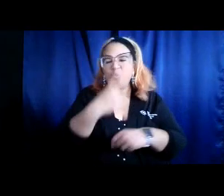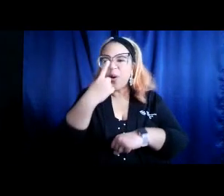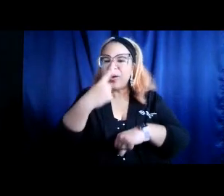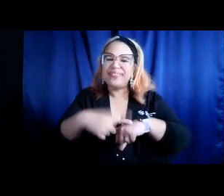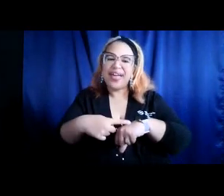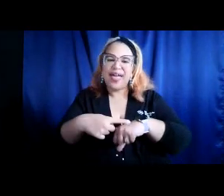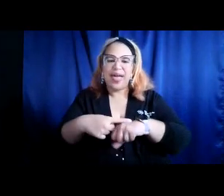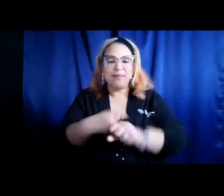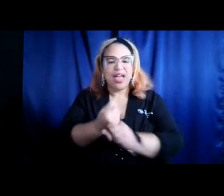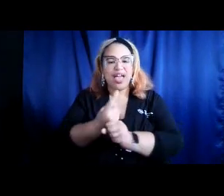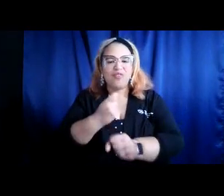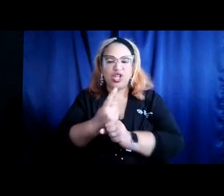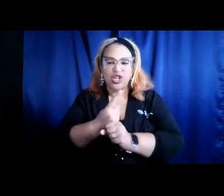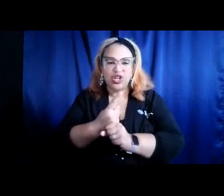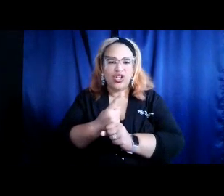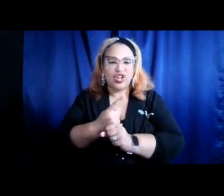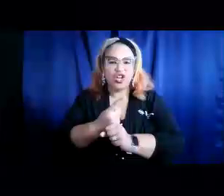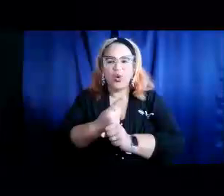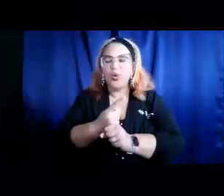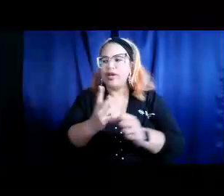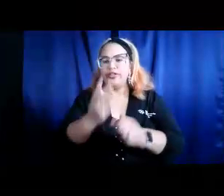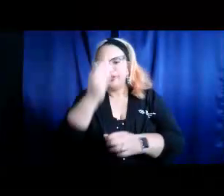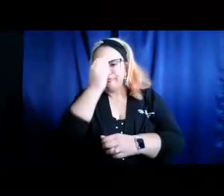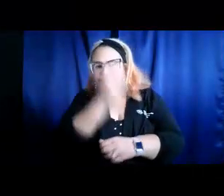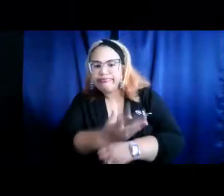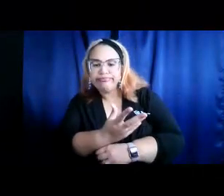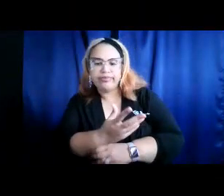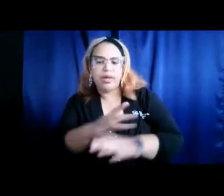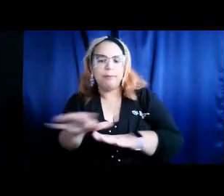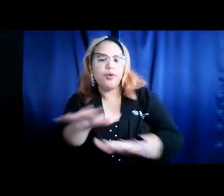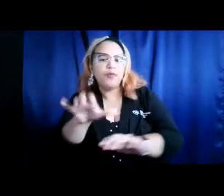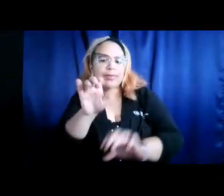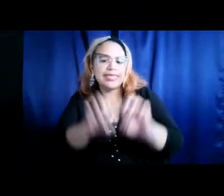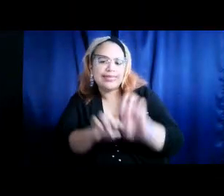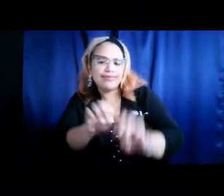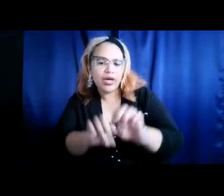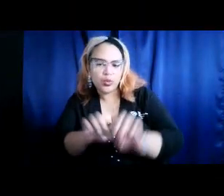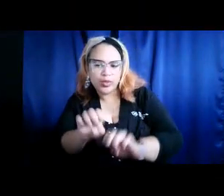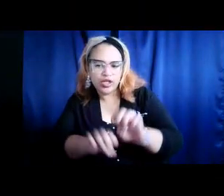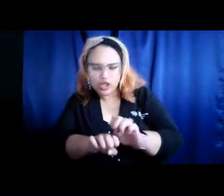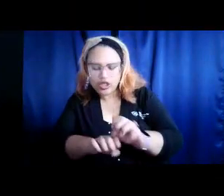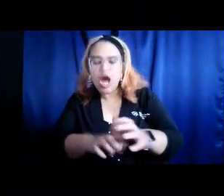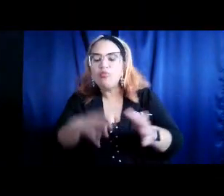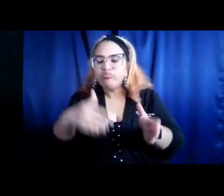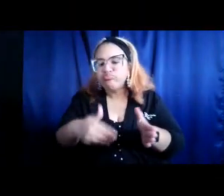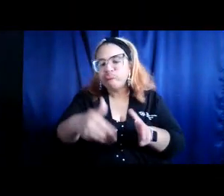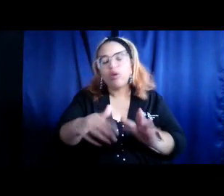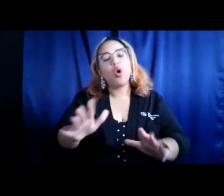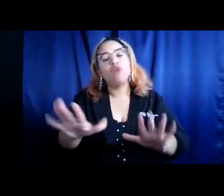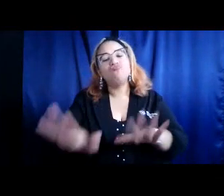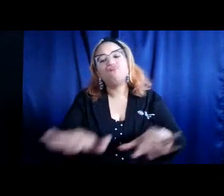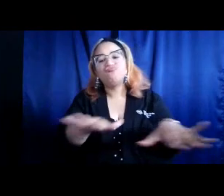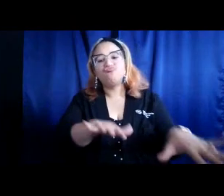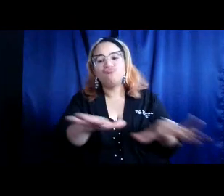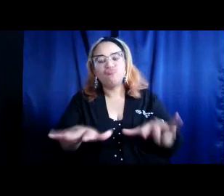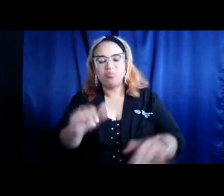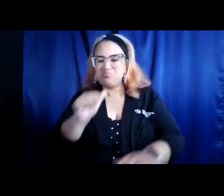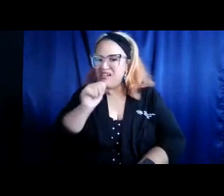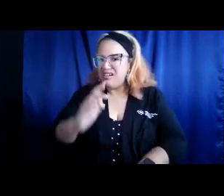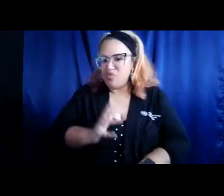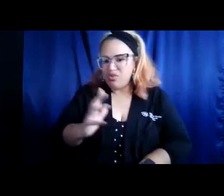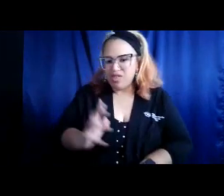support needs. In the workplace, this could be implemented by keeping the tone conversational and ask open-ended questions,